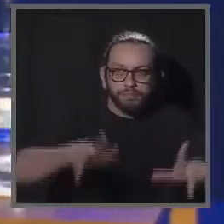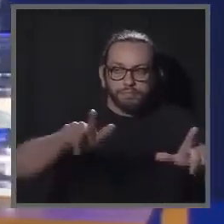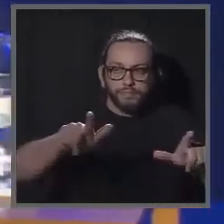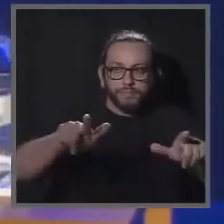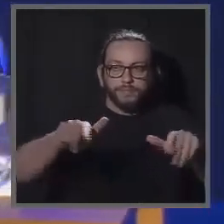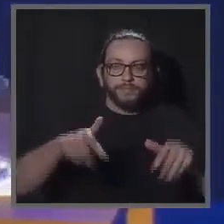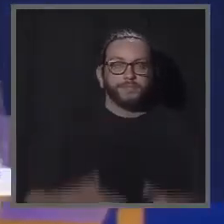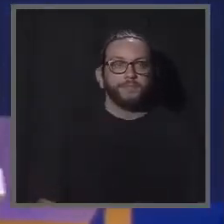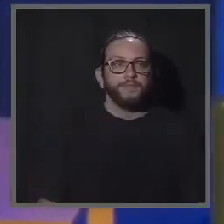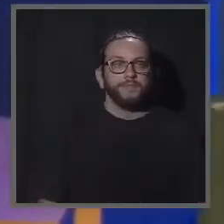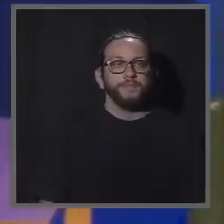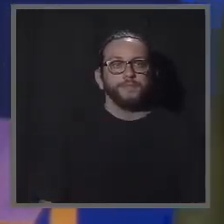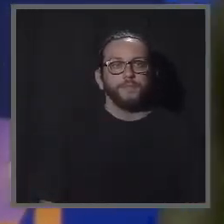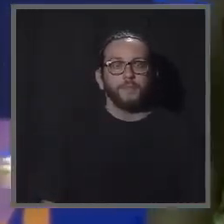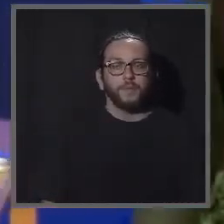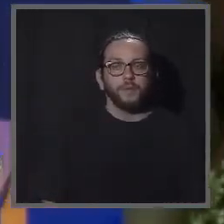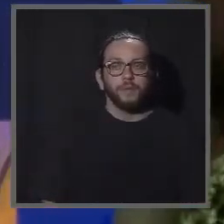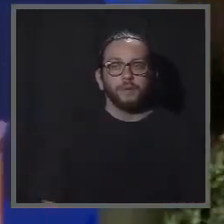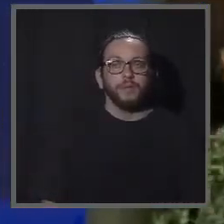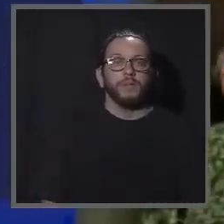developed. So this